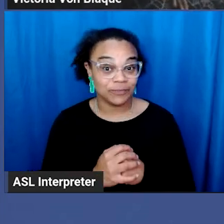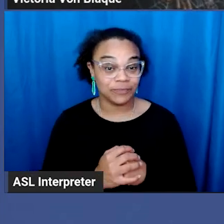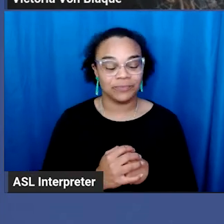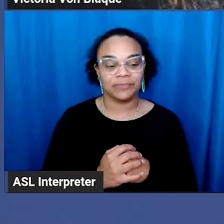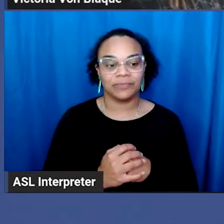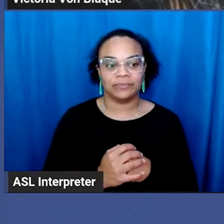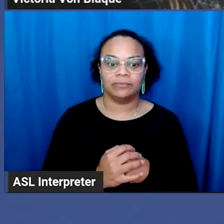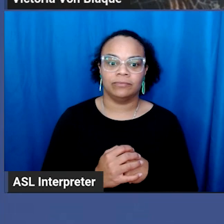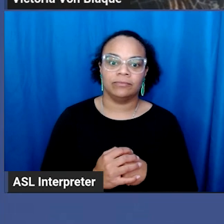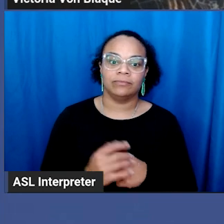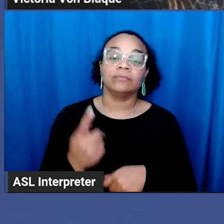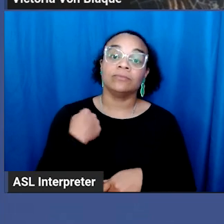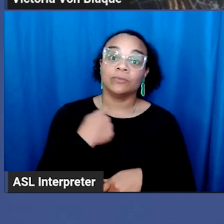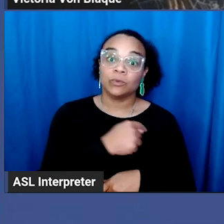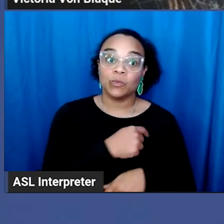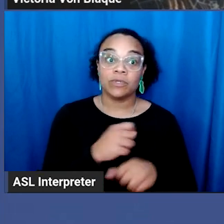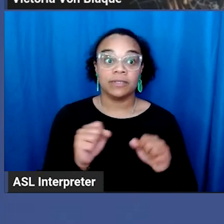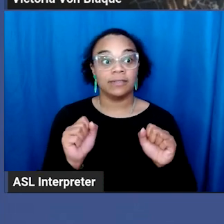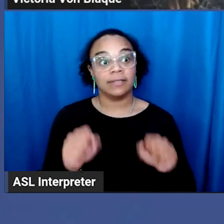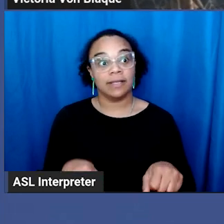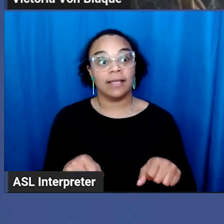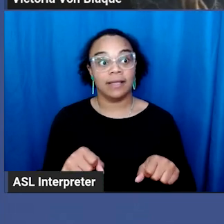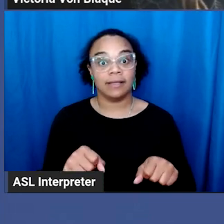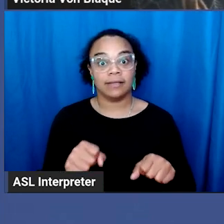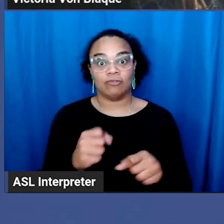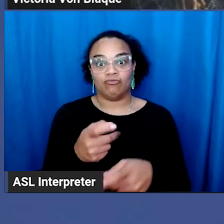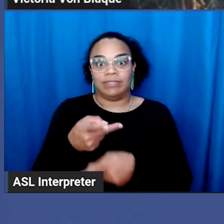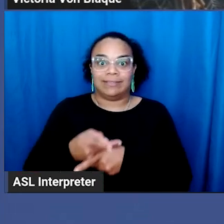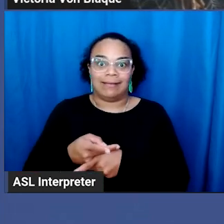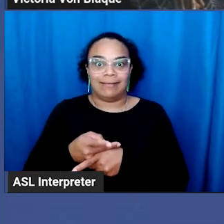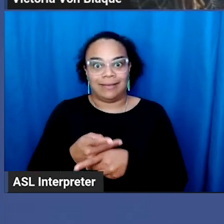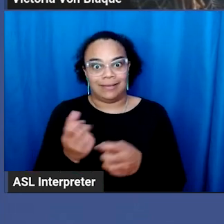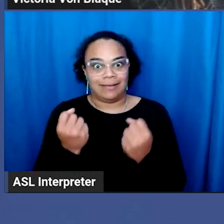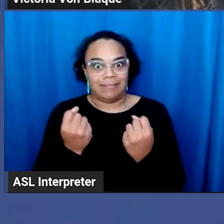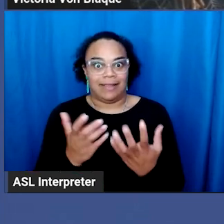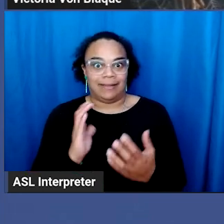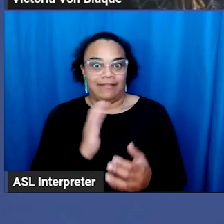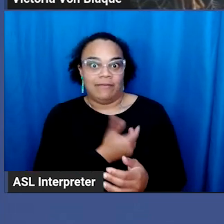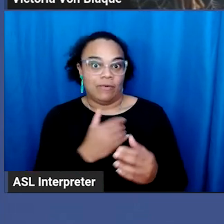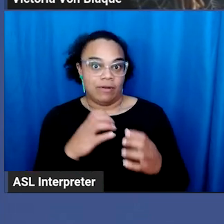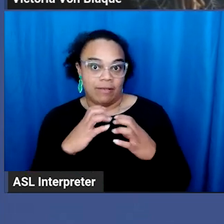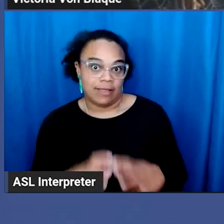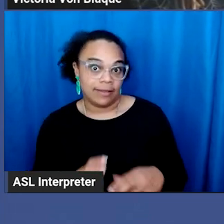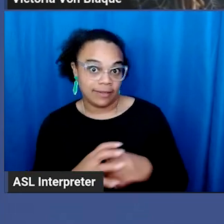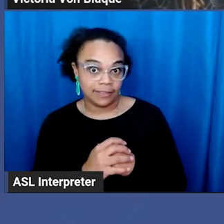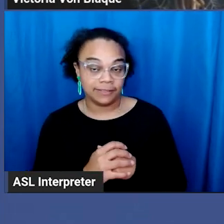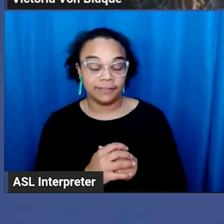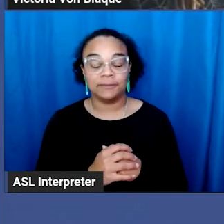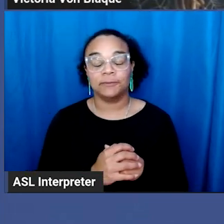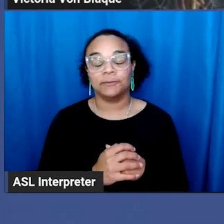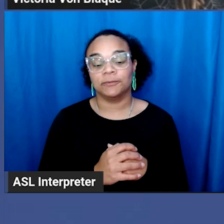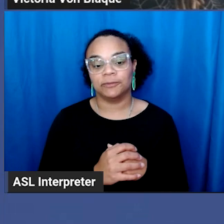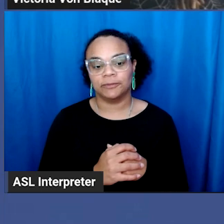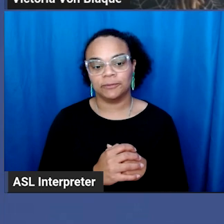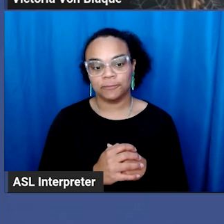We are able to retain a lot of our clients, and